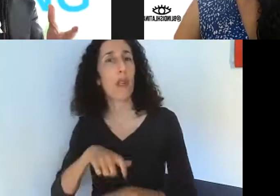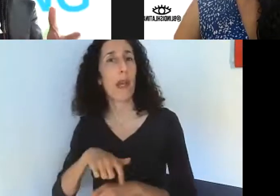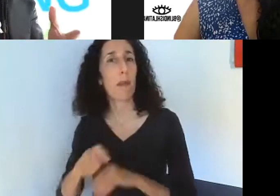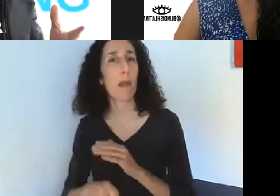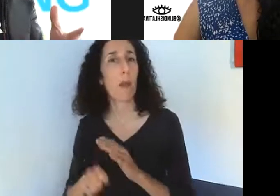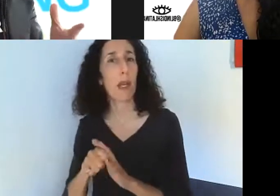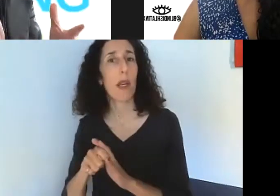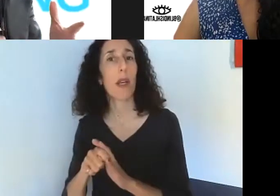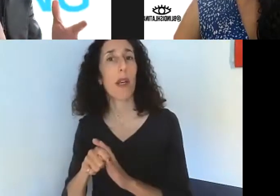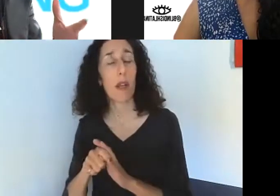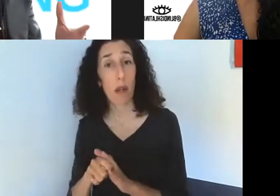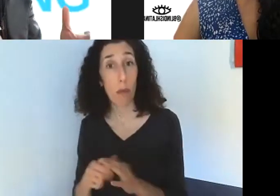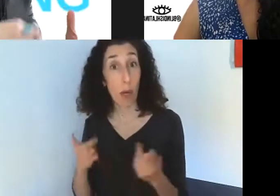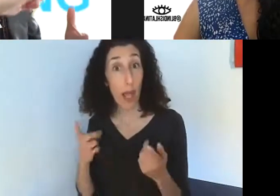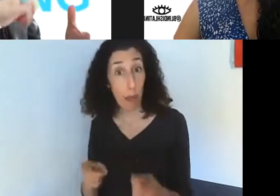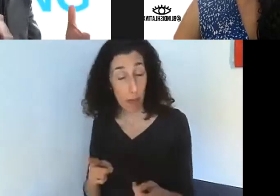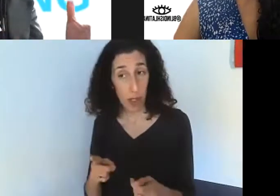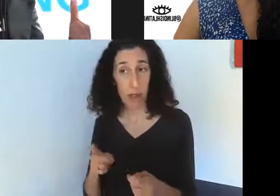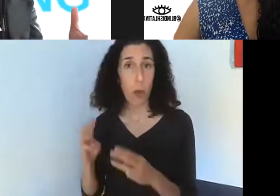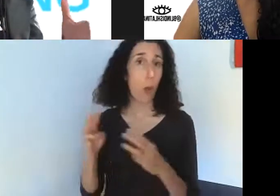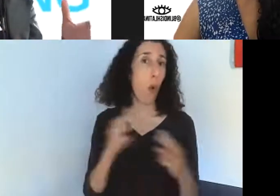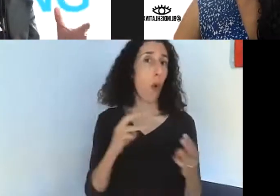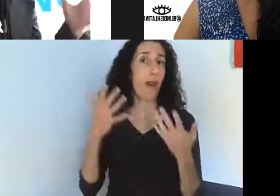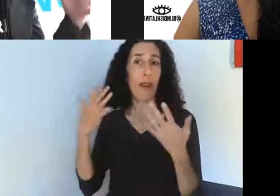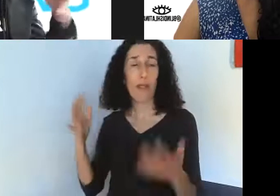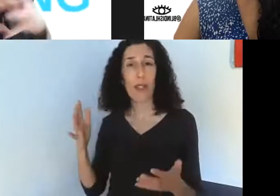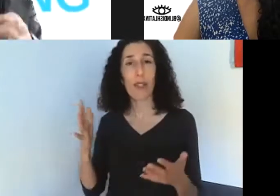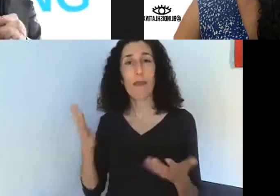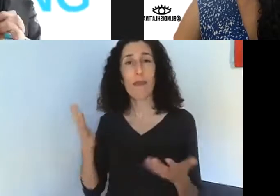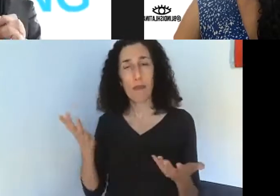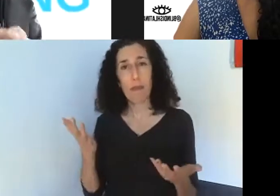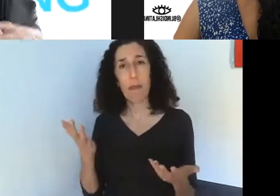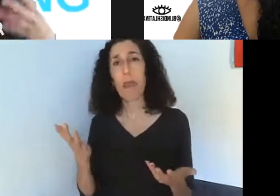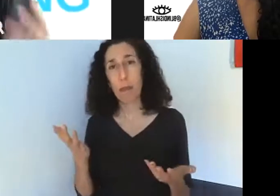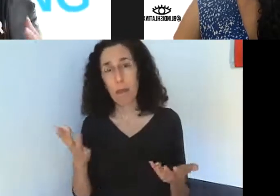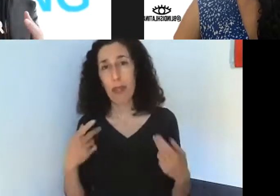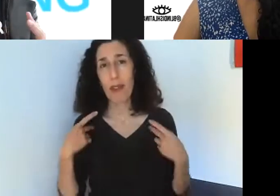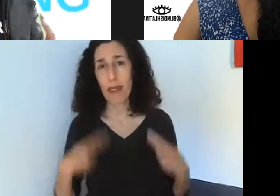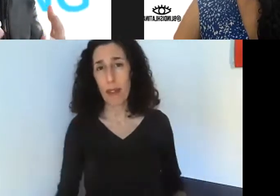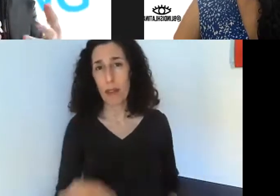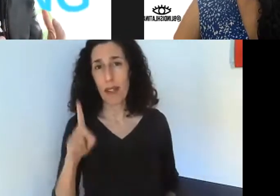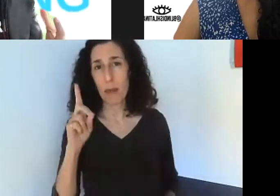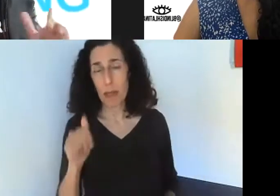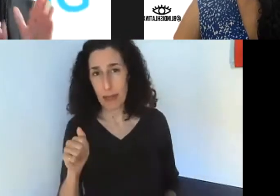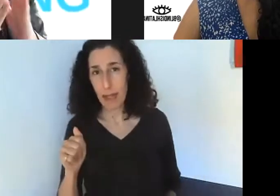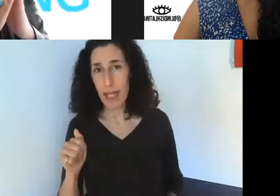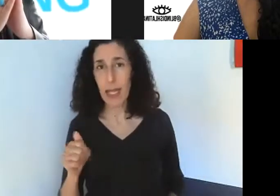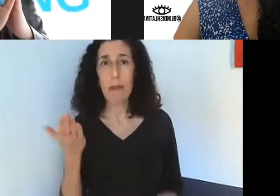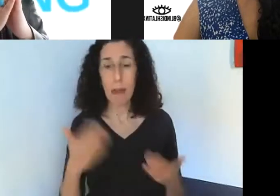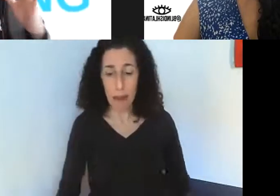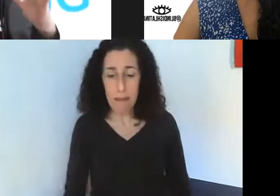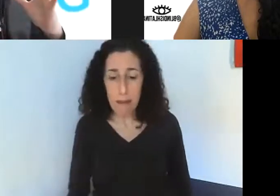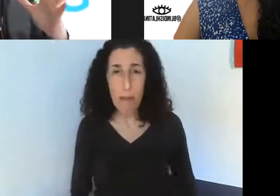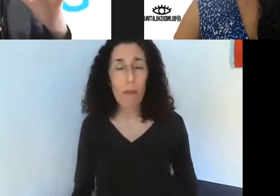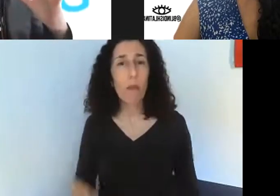lot of veterans that were having trouble accessing physical spaces. They banded together and advocated for themselves. And we